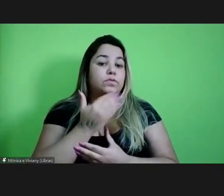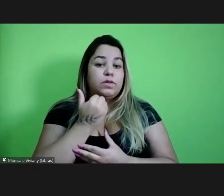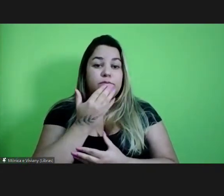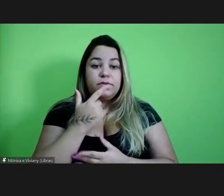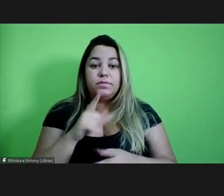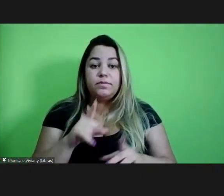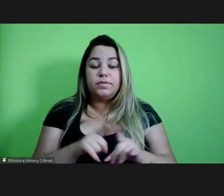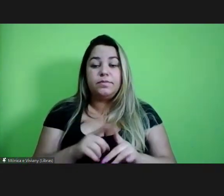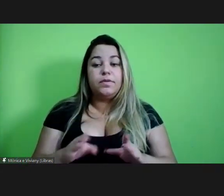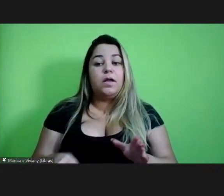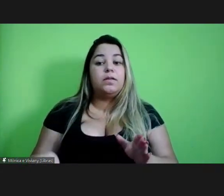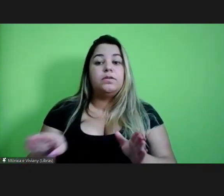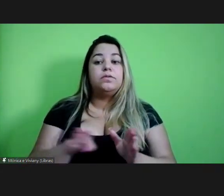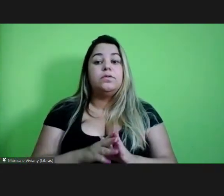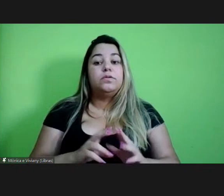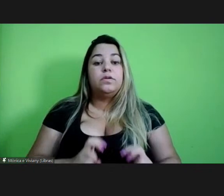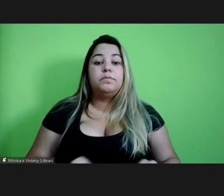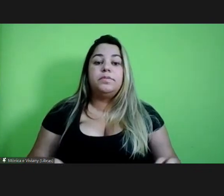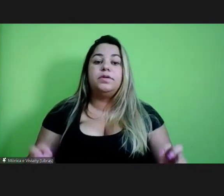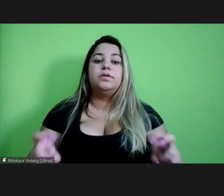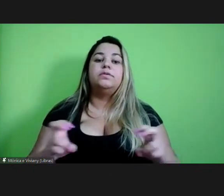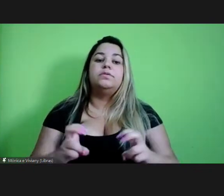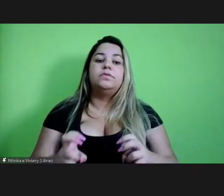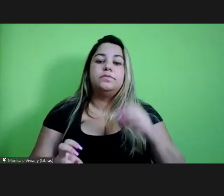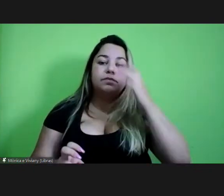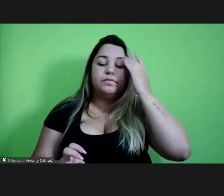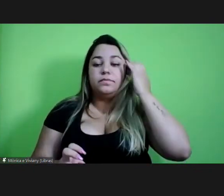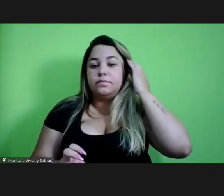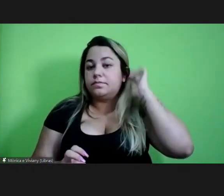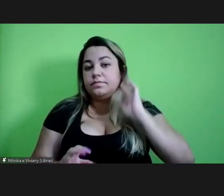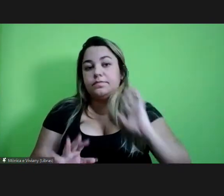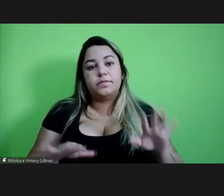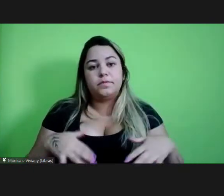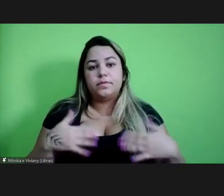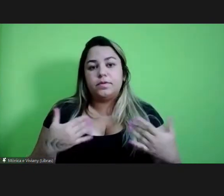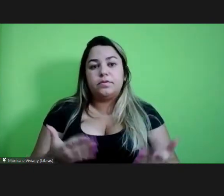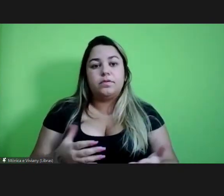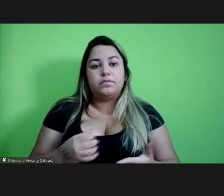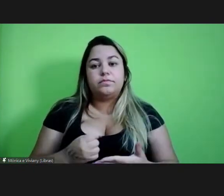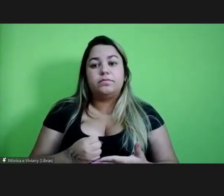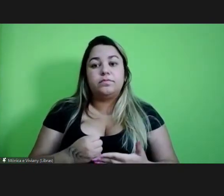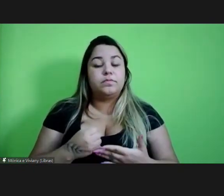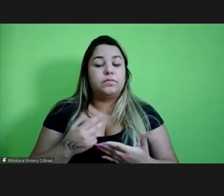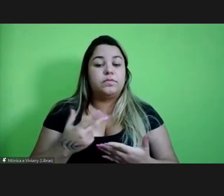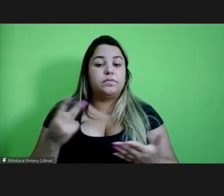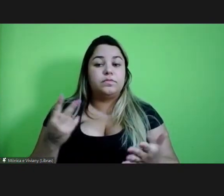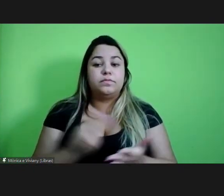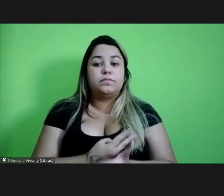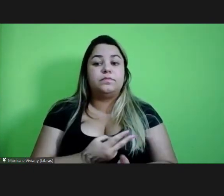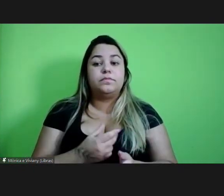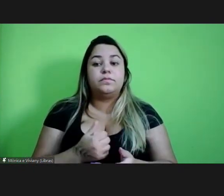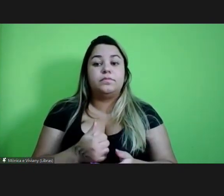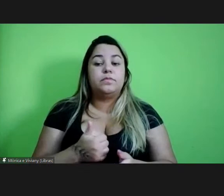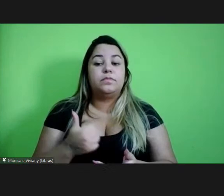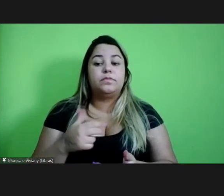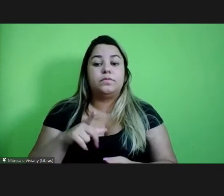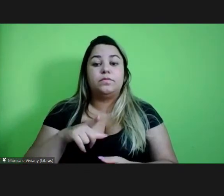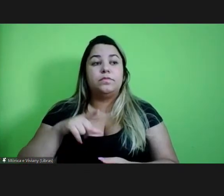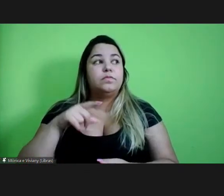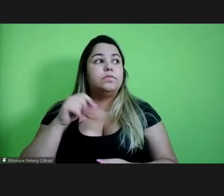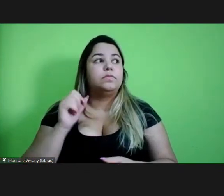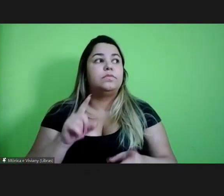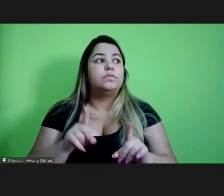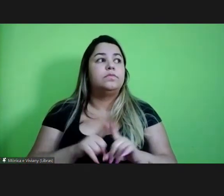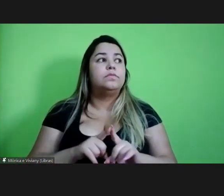this food. How do they arrive at our table and end up, well, favoring and inducing